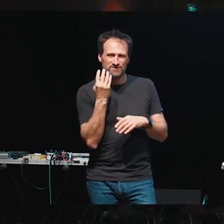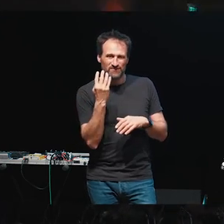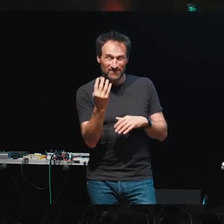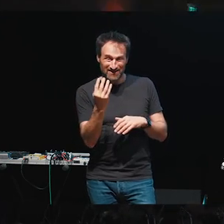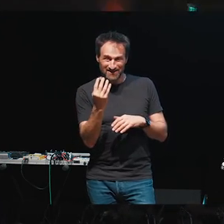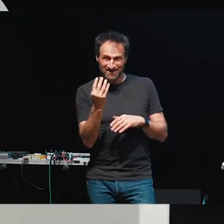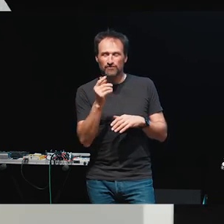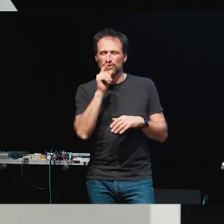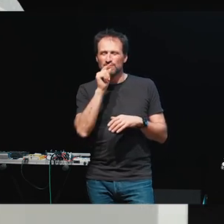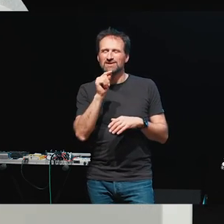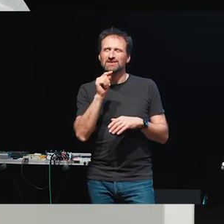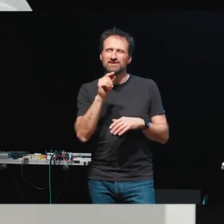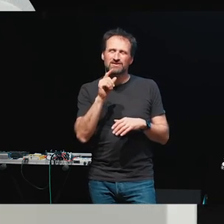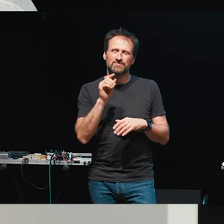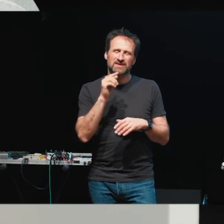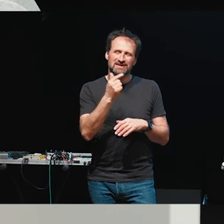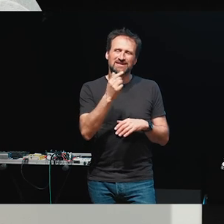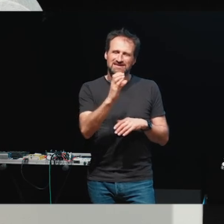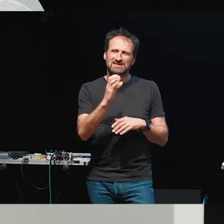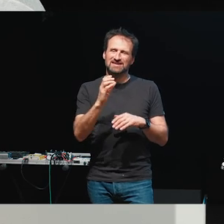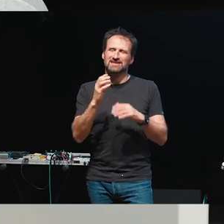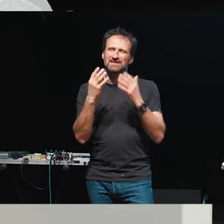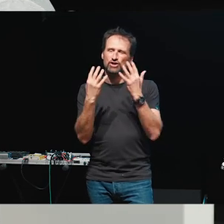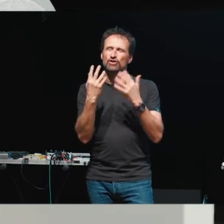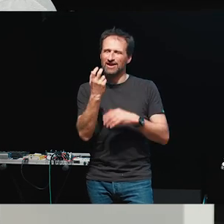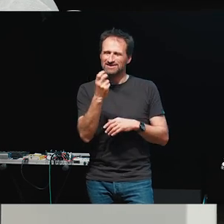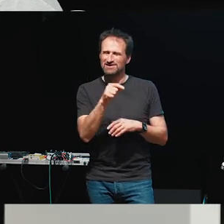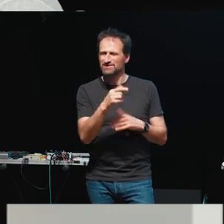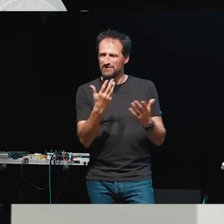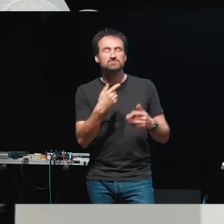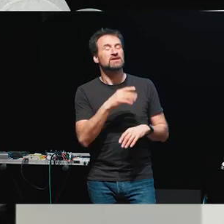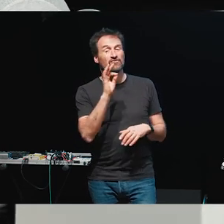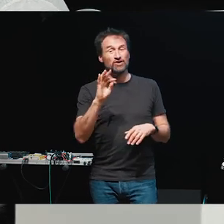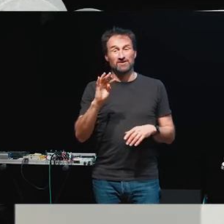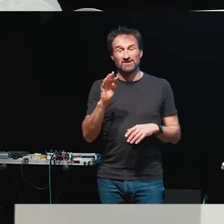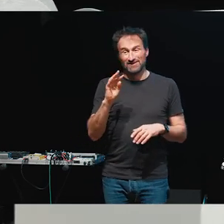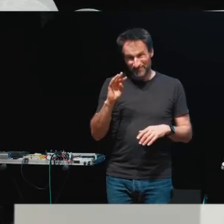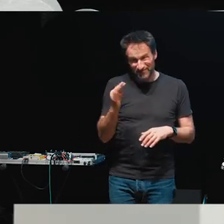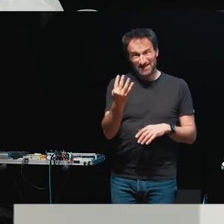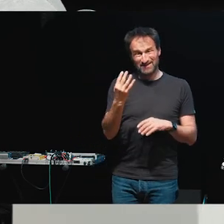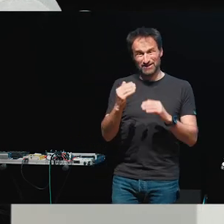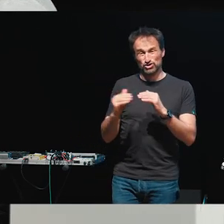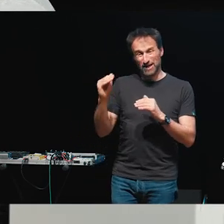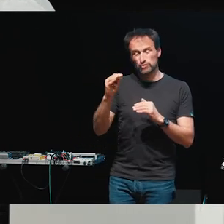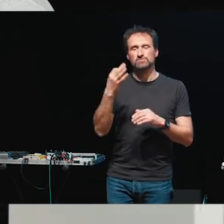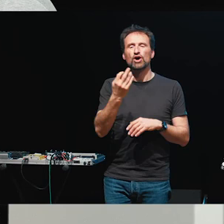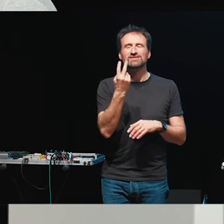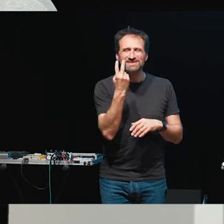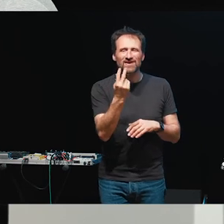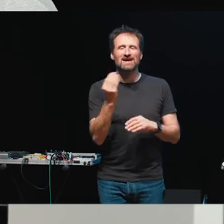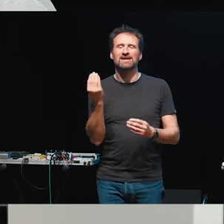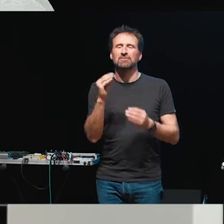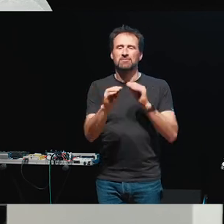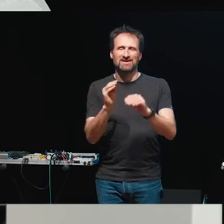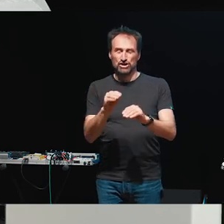for TC39, to get a proposal to stage 4, you need two implementations. And what an implementation